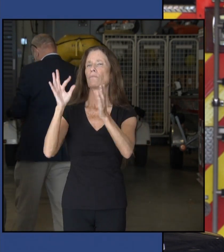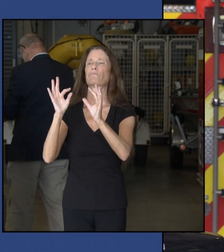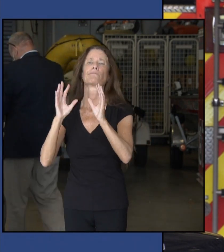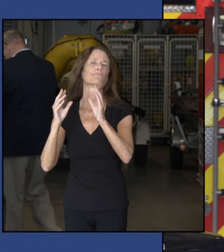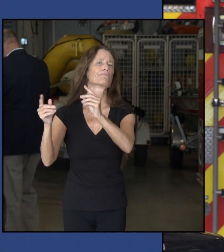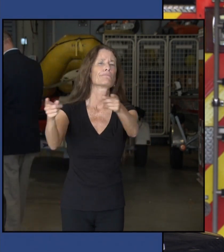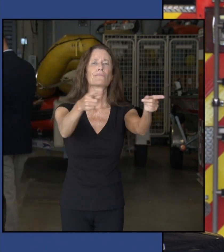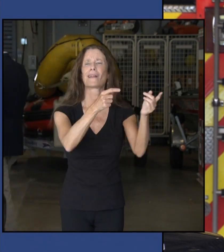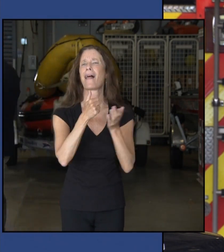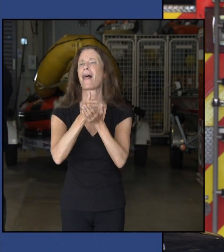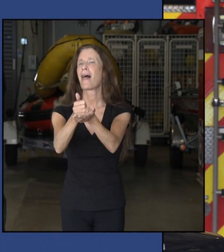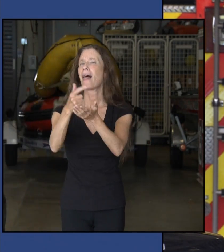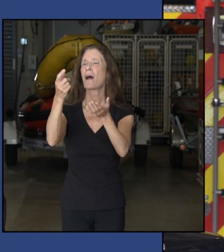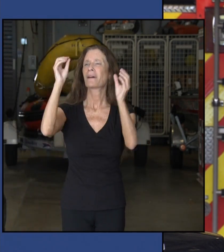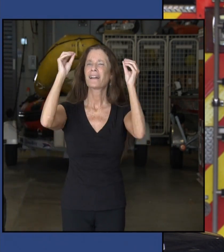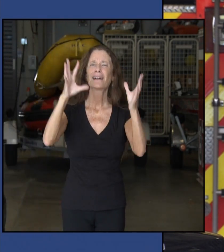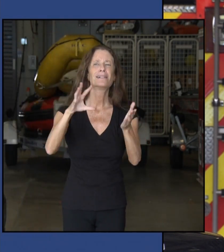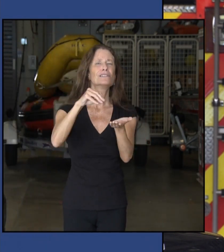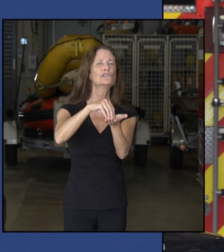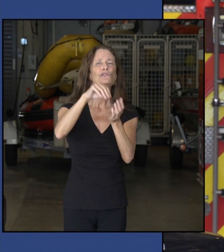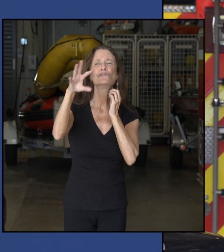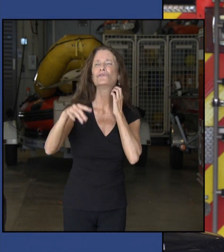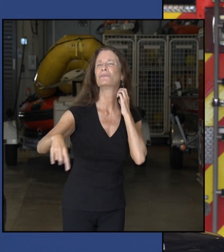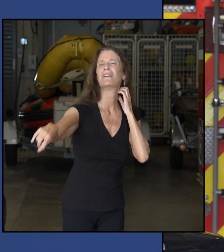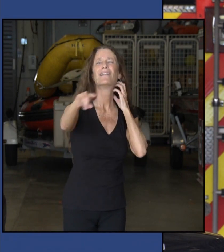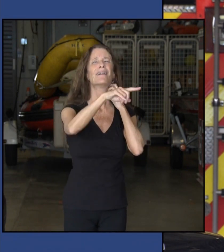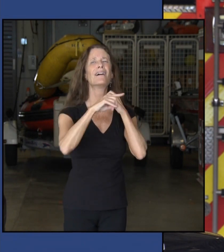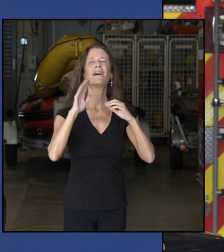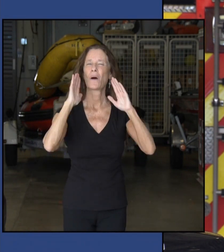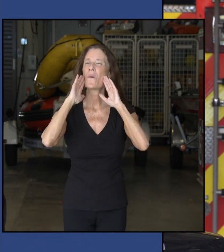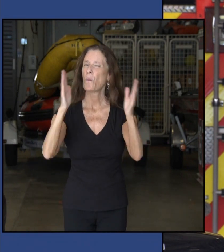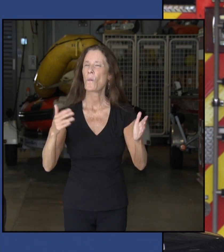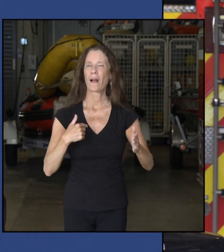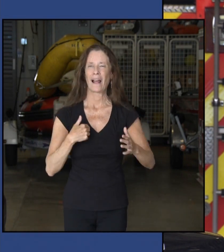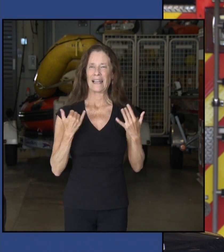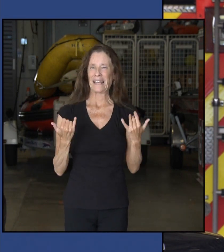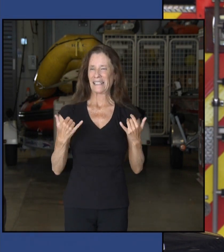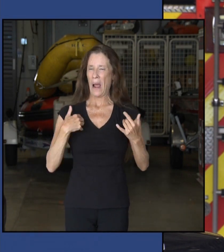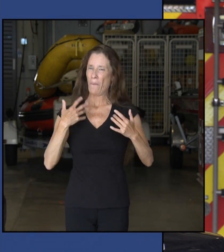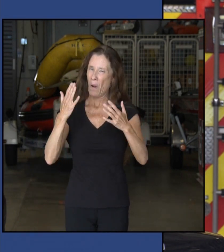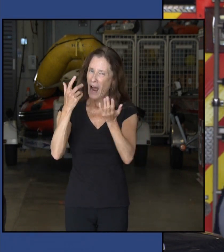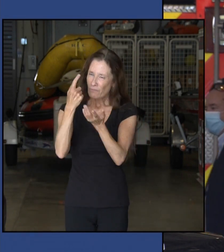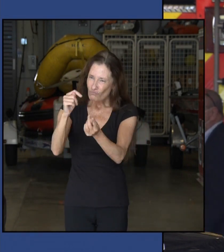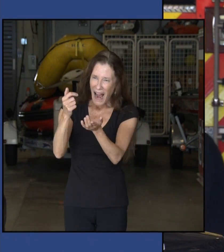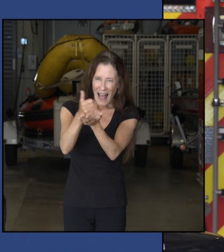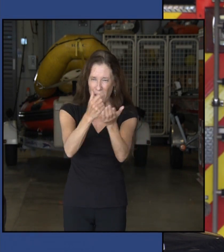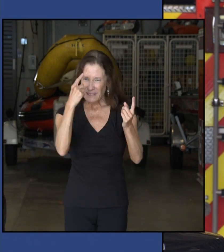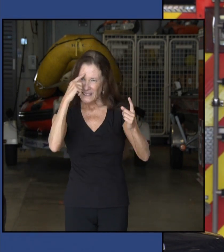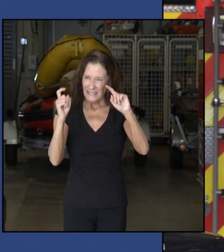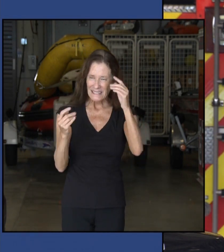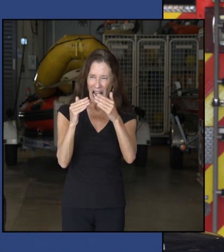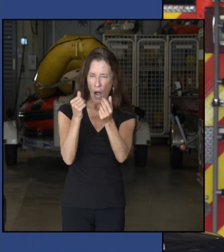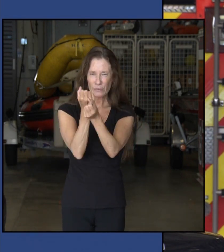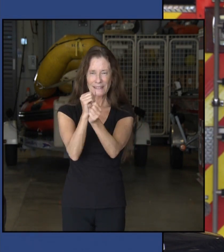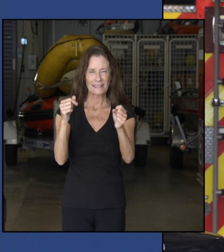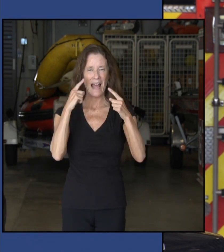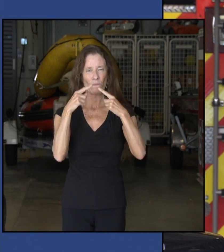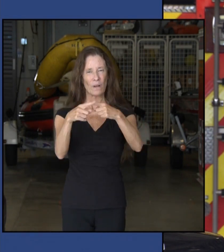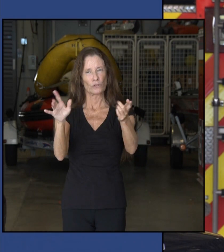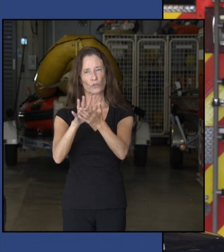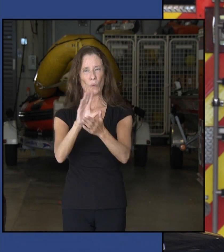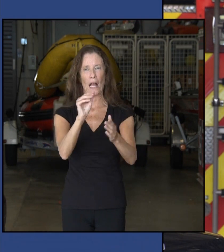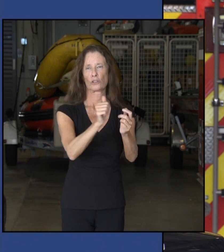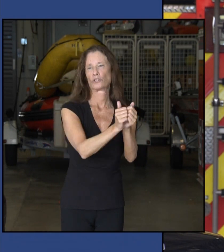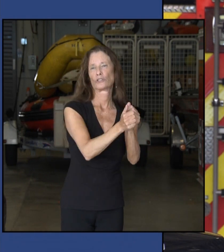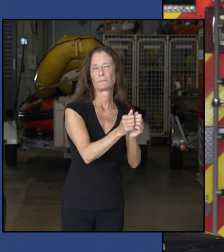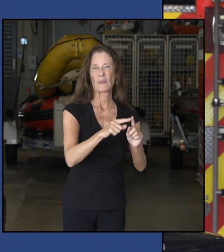and administrators feel that they can safely come back to education. Yeah. Yeah, I think this is the last one,